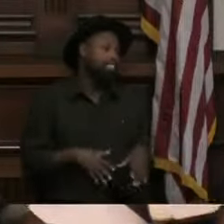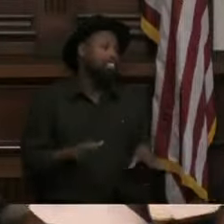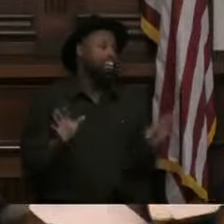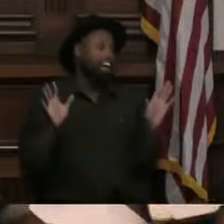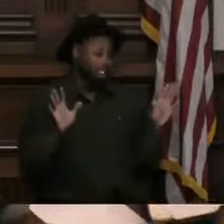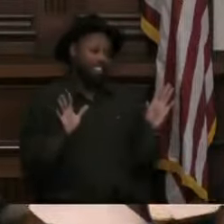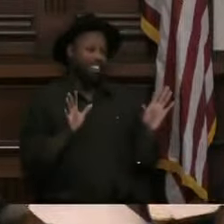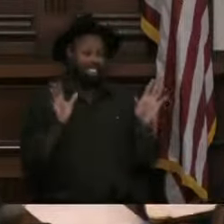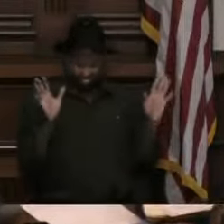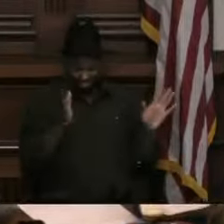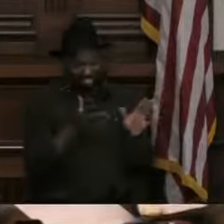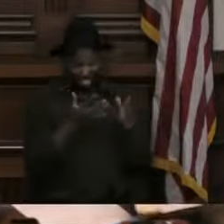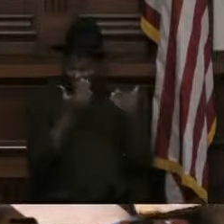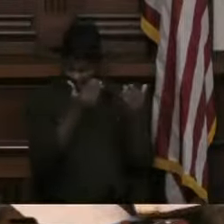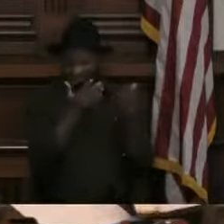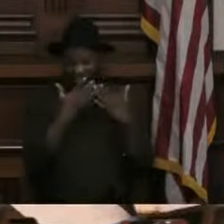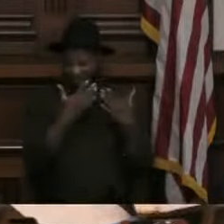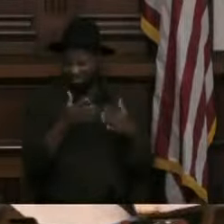Right.